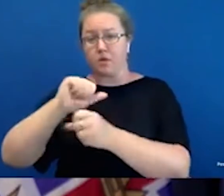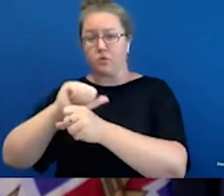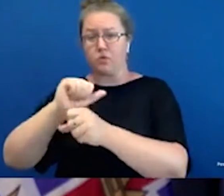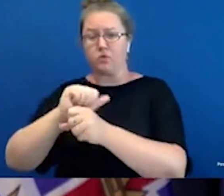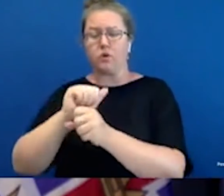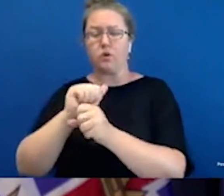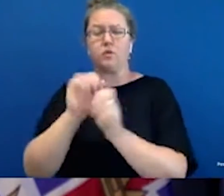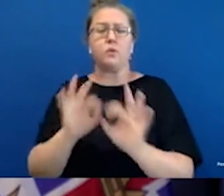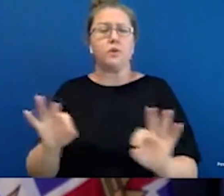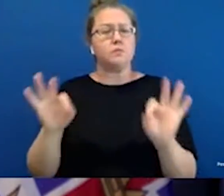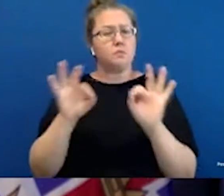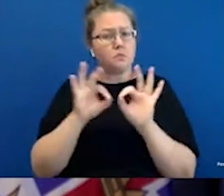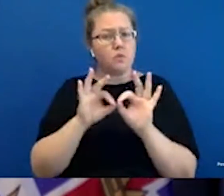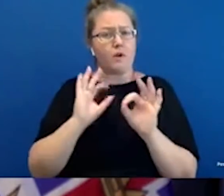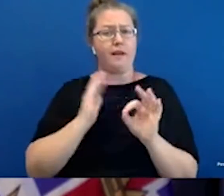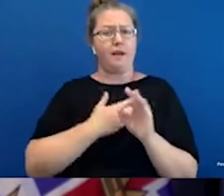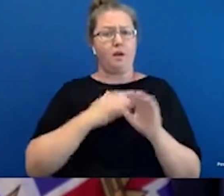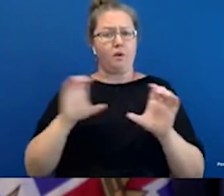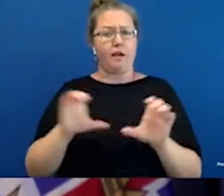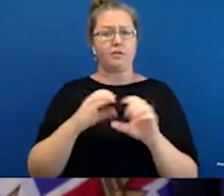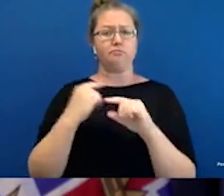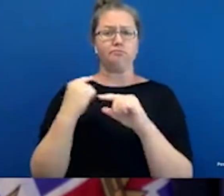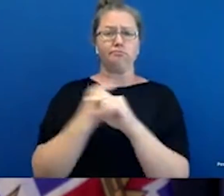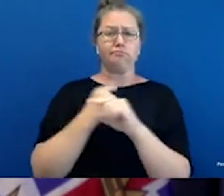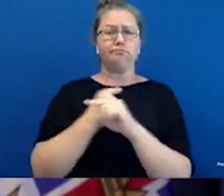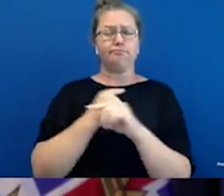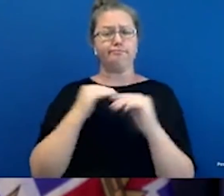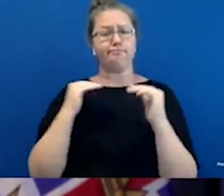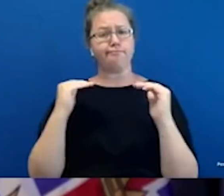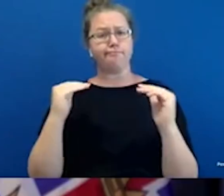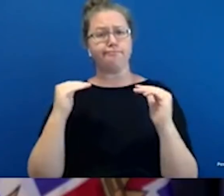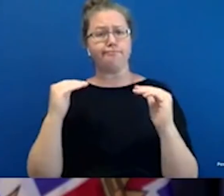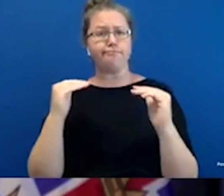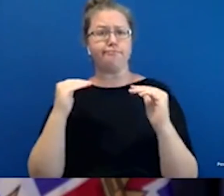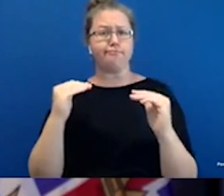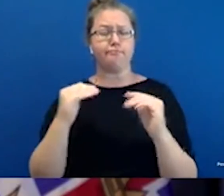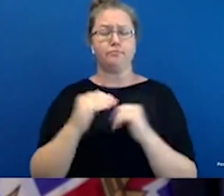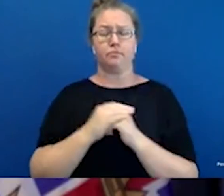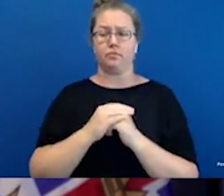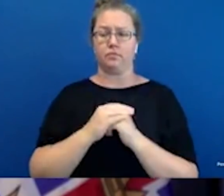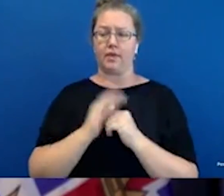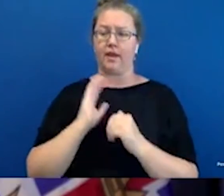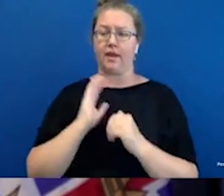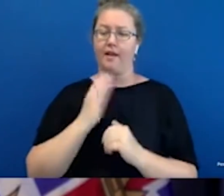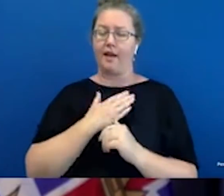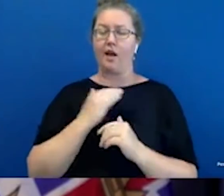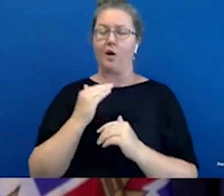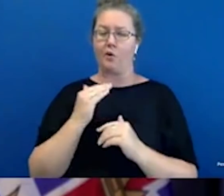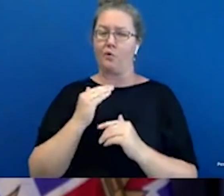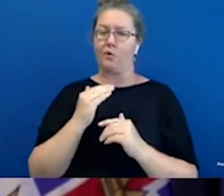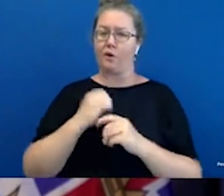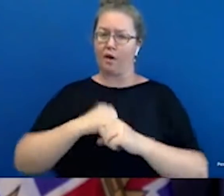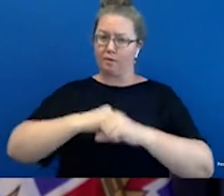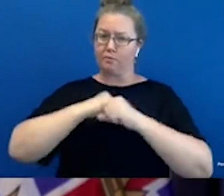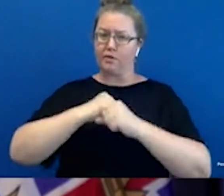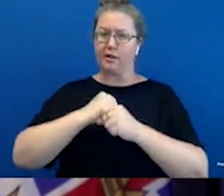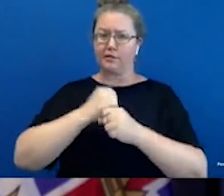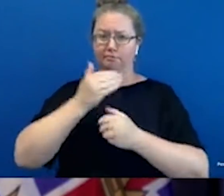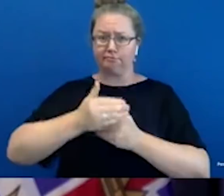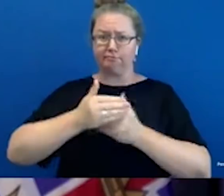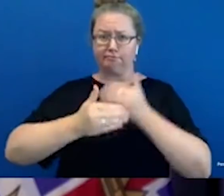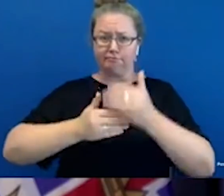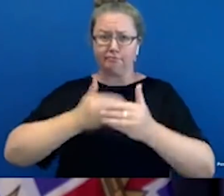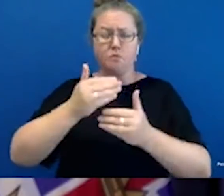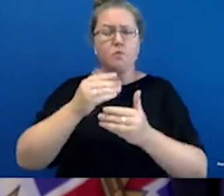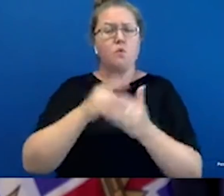our time, to be steady in our actions and ready for what lies ahead. This is the time to use our layers